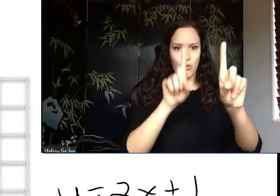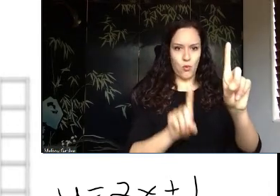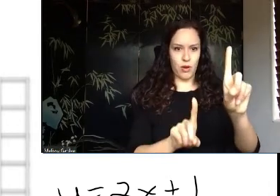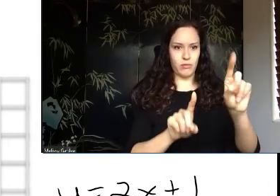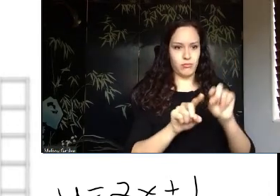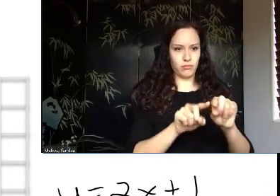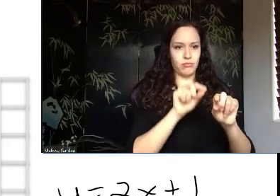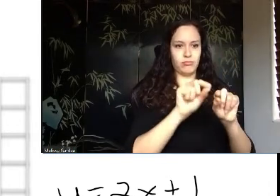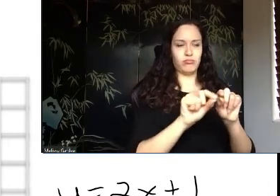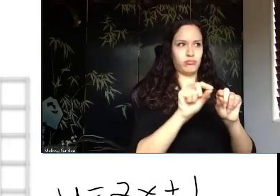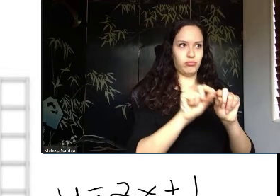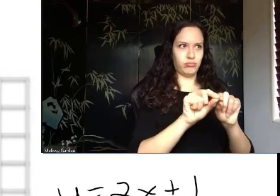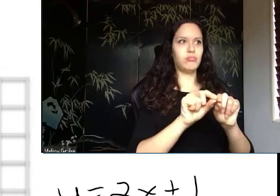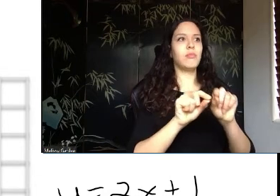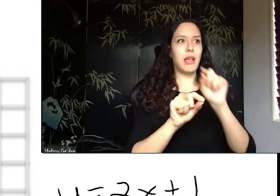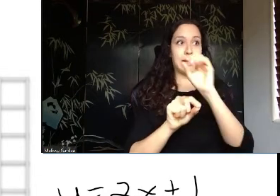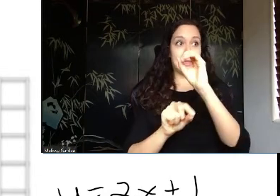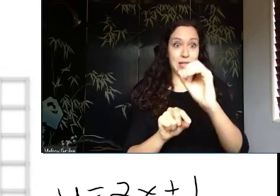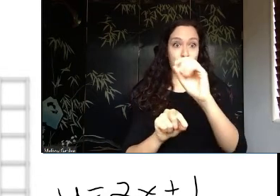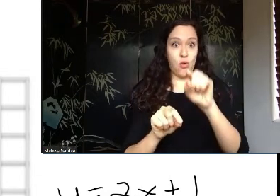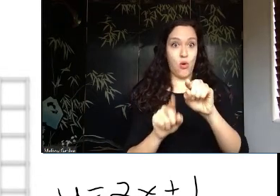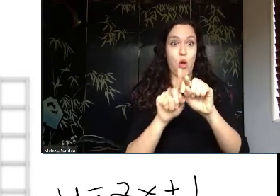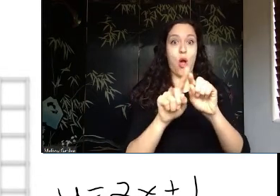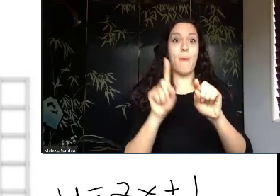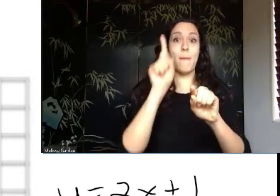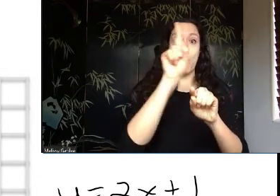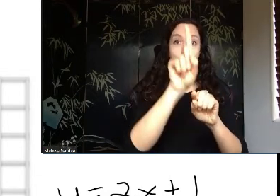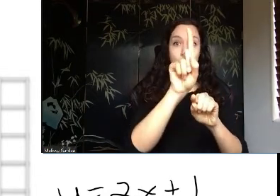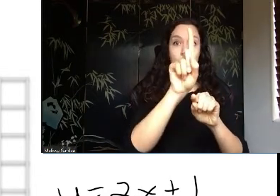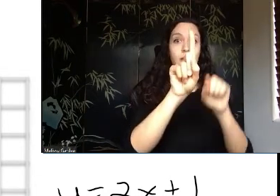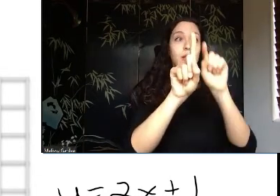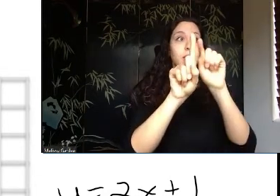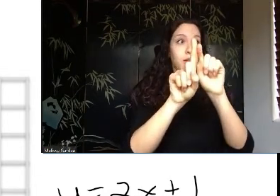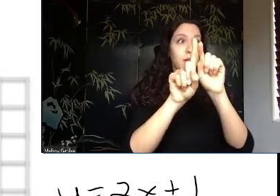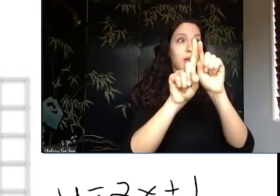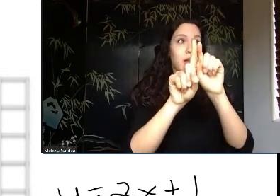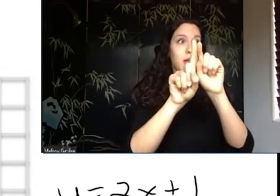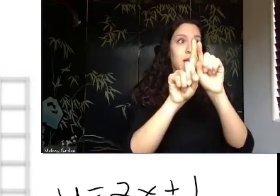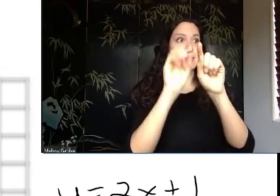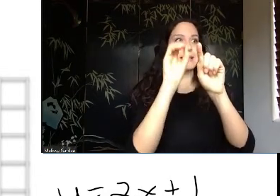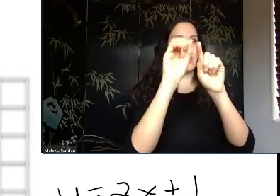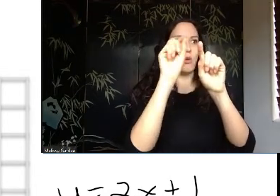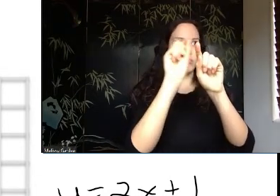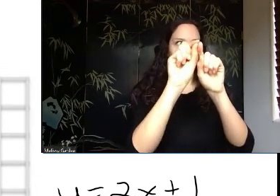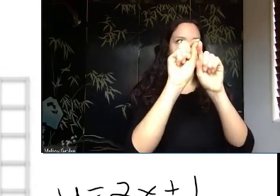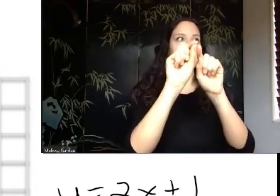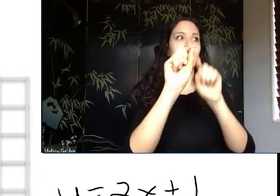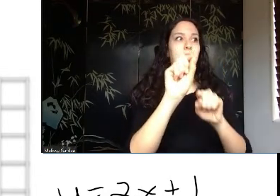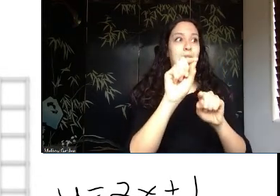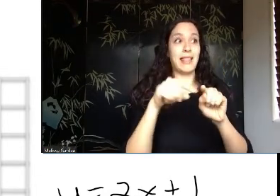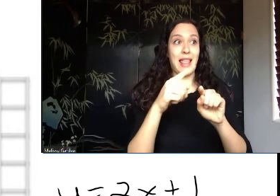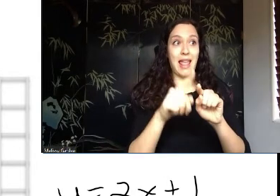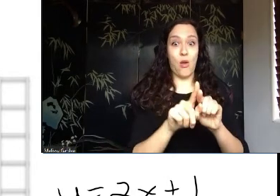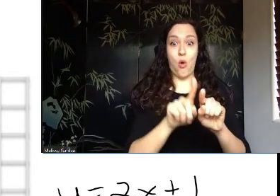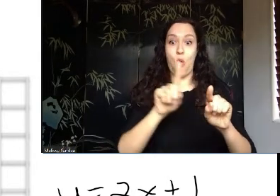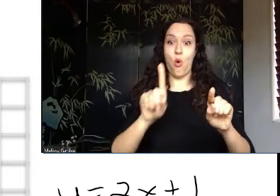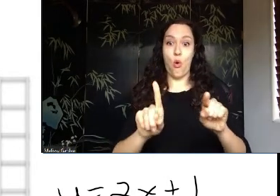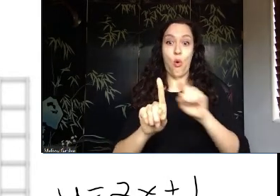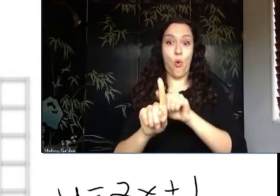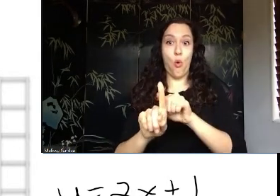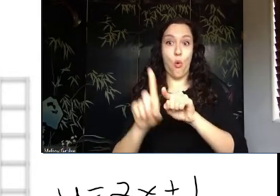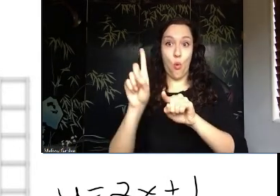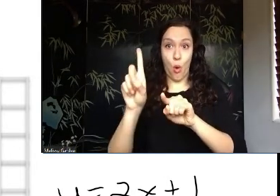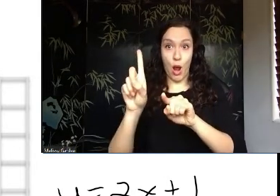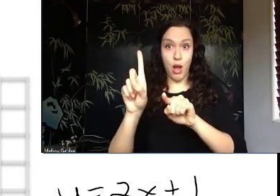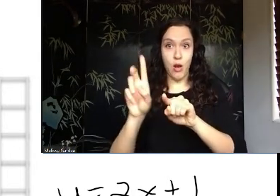So start at 0, go up 1. There we go. And our next one is 1, 3. So start at 0, go over to